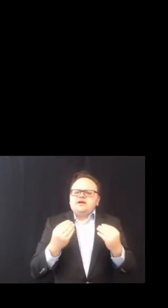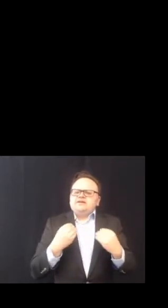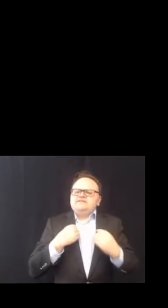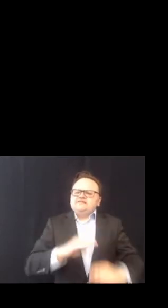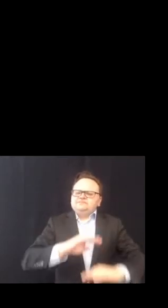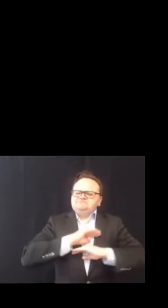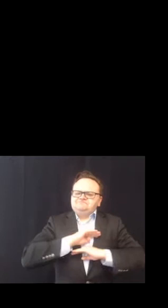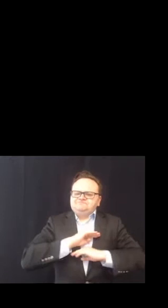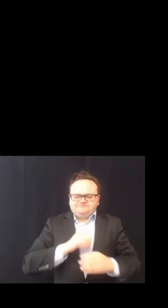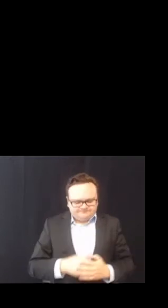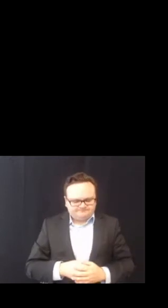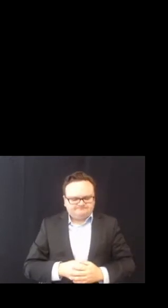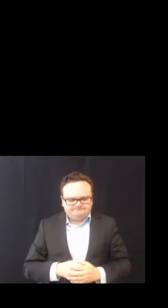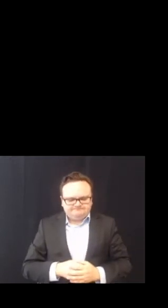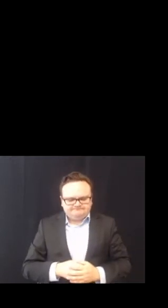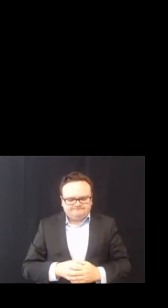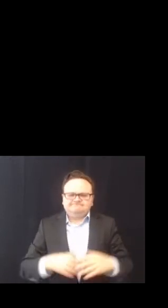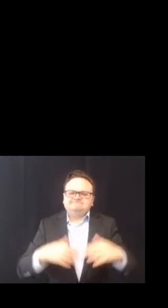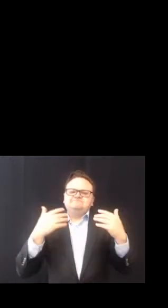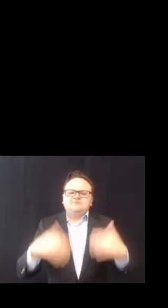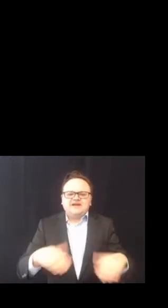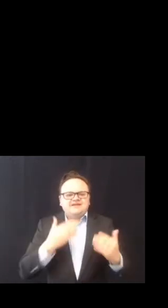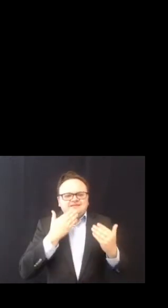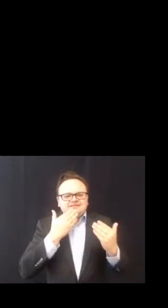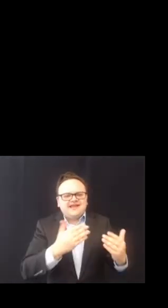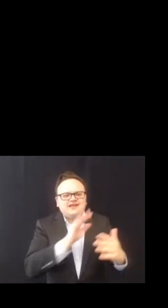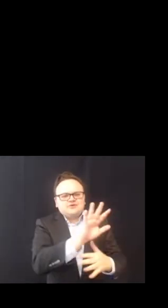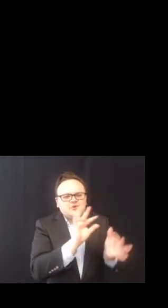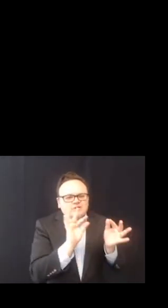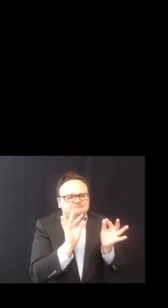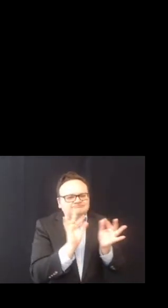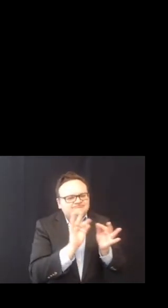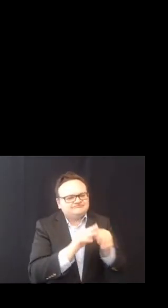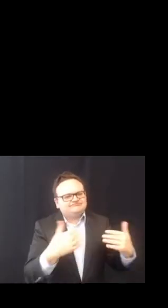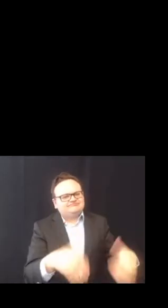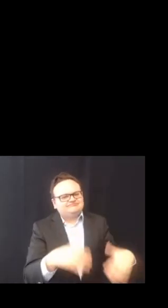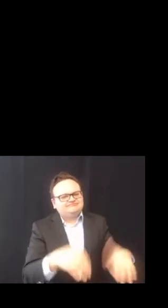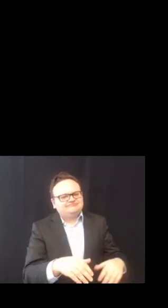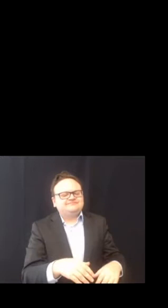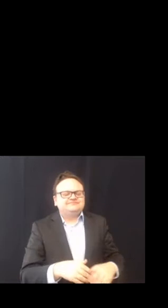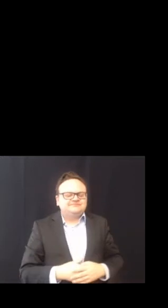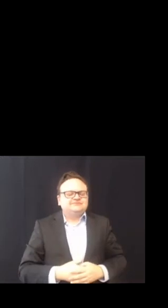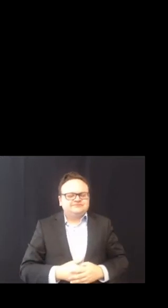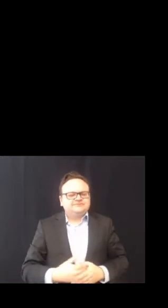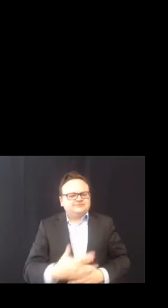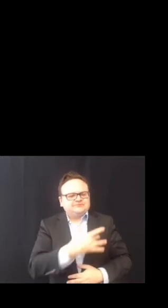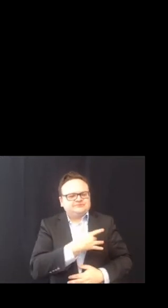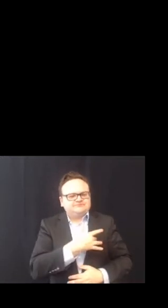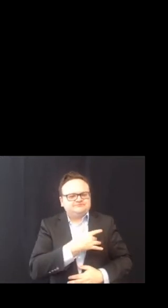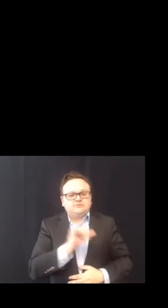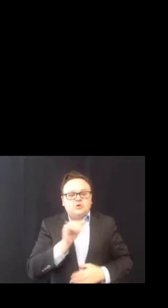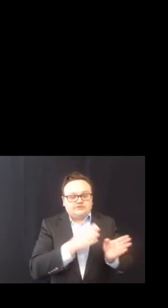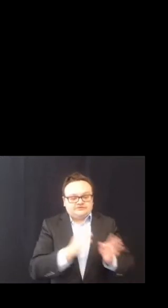Rebecca, thank you so much for your comments today. This morning, we're also going to have an opportunity to hear an interview of a young man who's